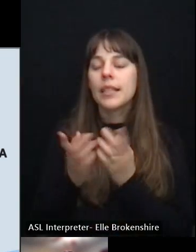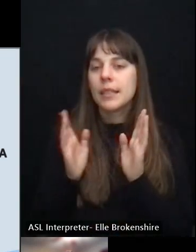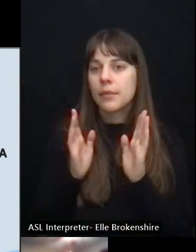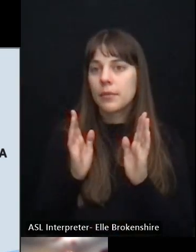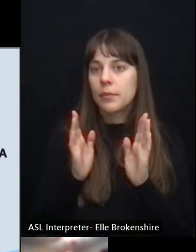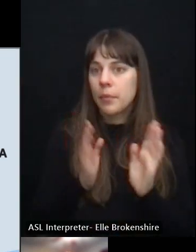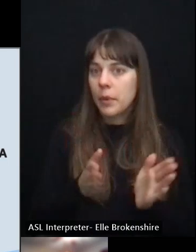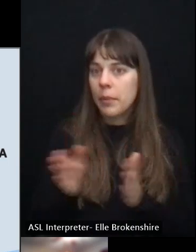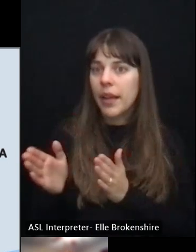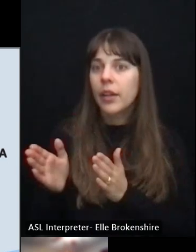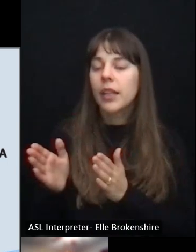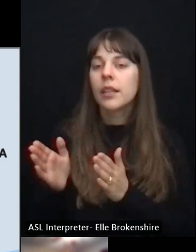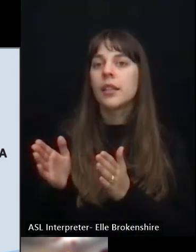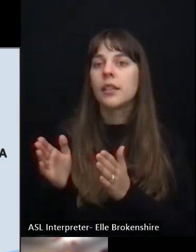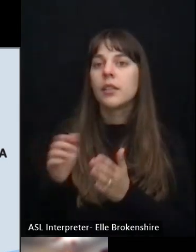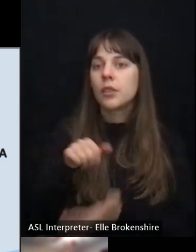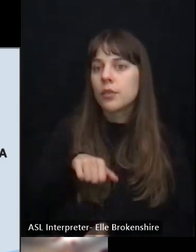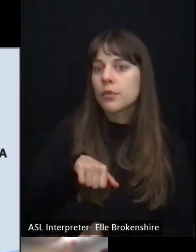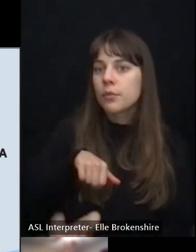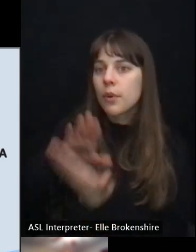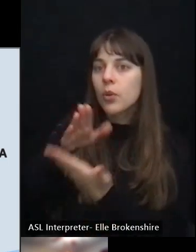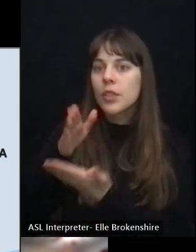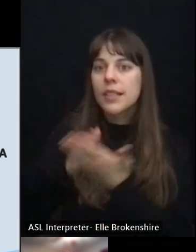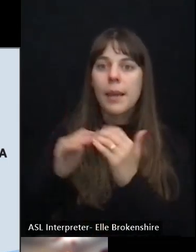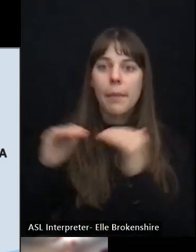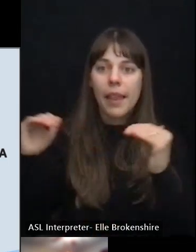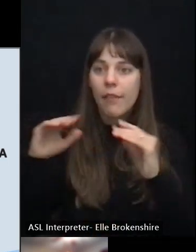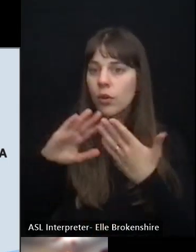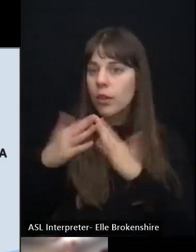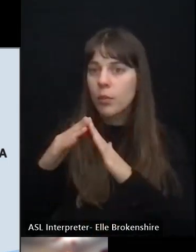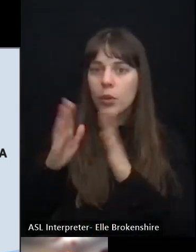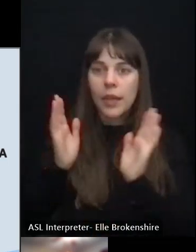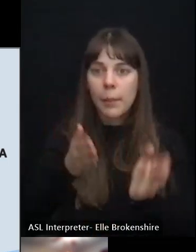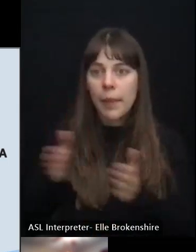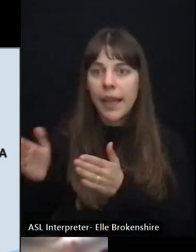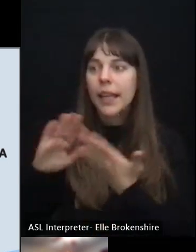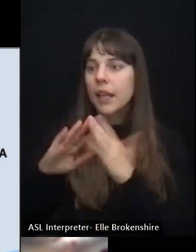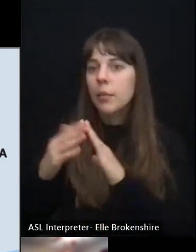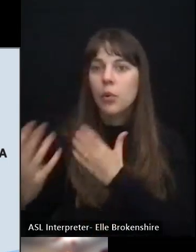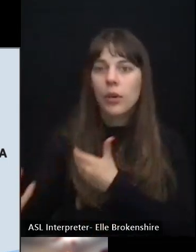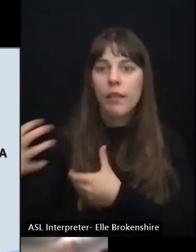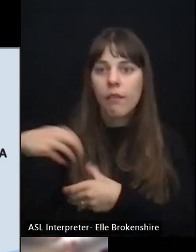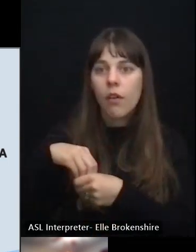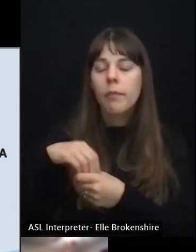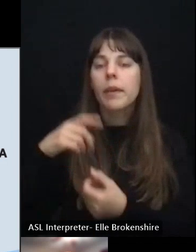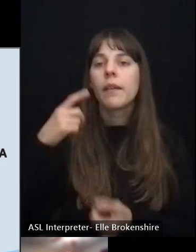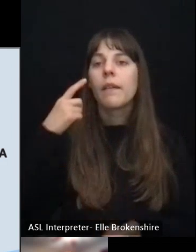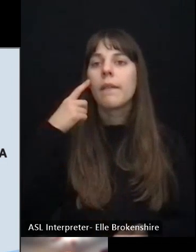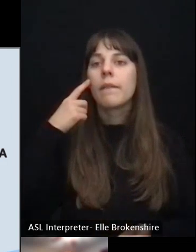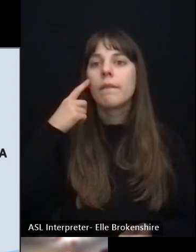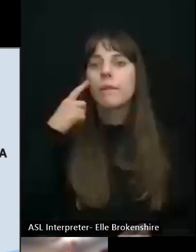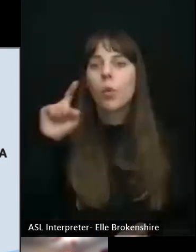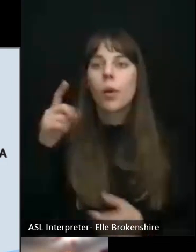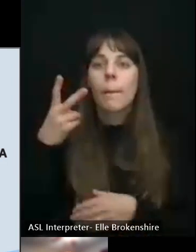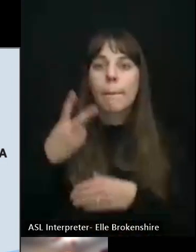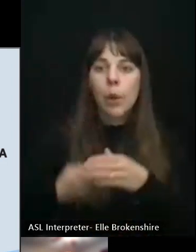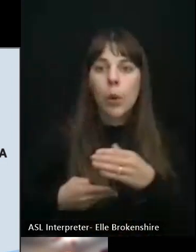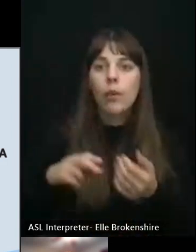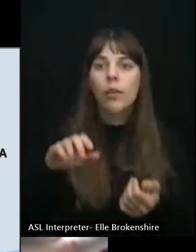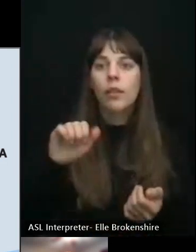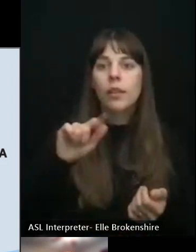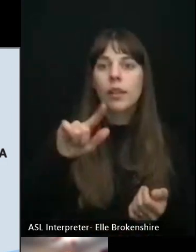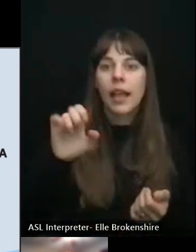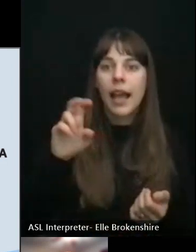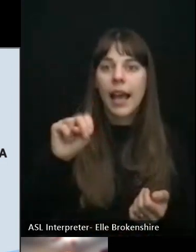preparing to pursue some level of community planning and community involvement around both the